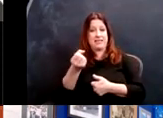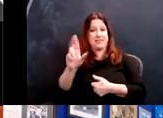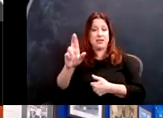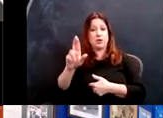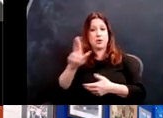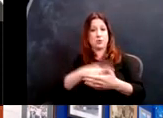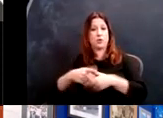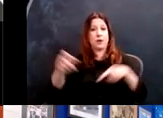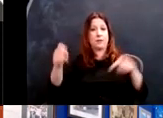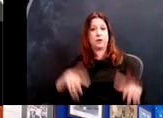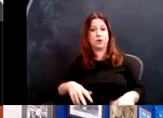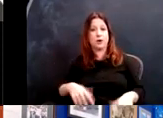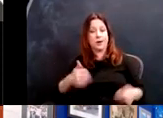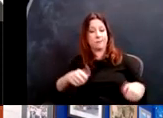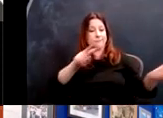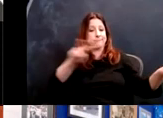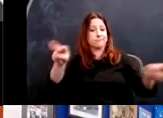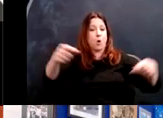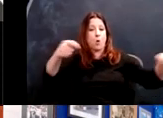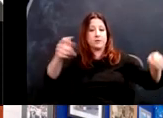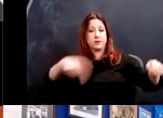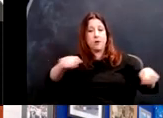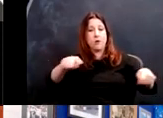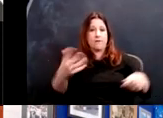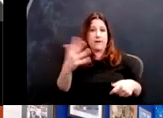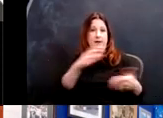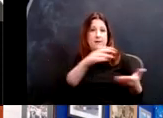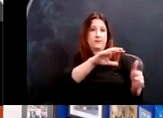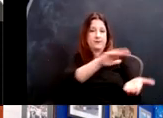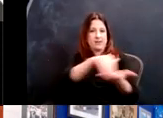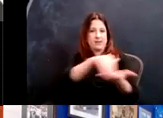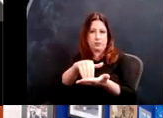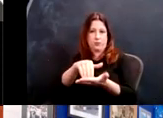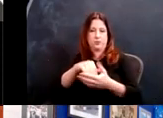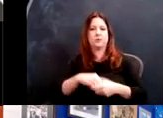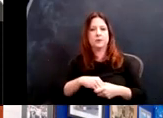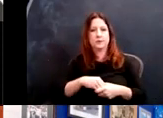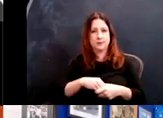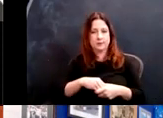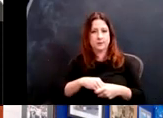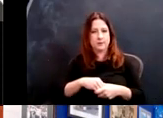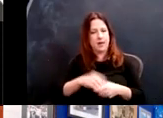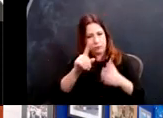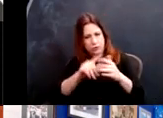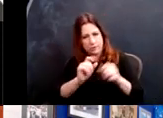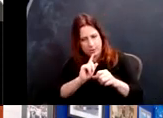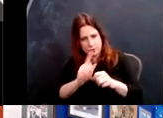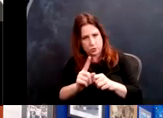5 centers and to make sure that these centers in these communities are offering